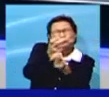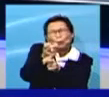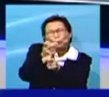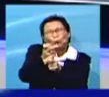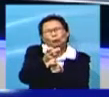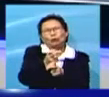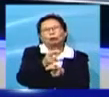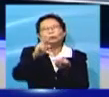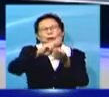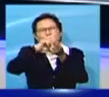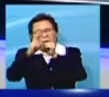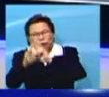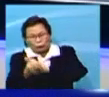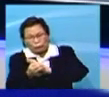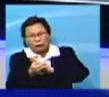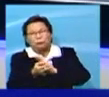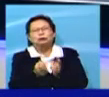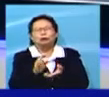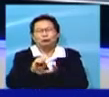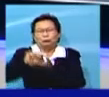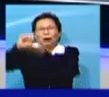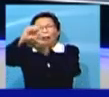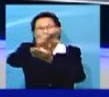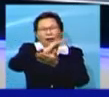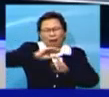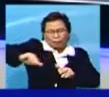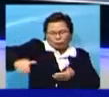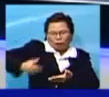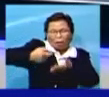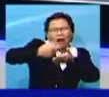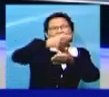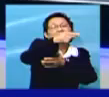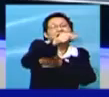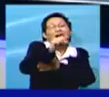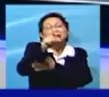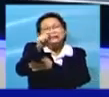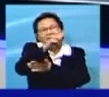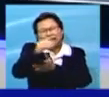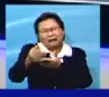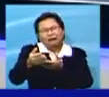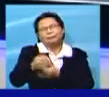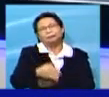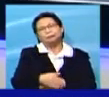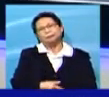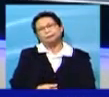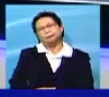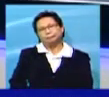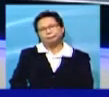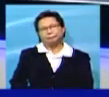seperti rasionalisasi subsidi serta pengenalan cukai barang dan perkhidmatan GST.